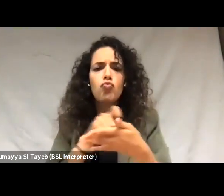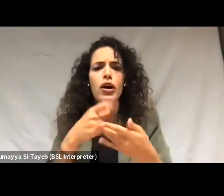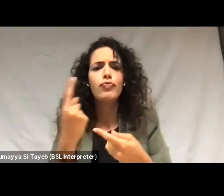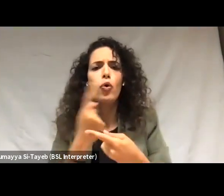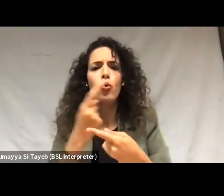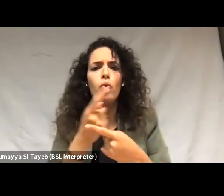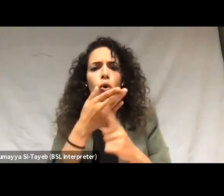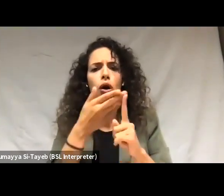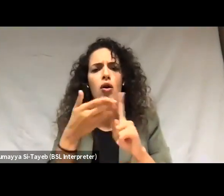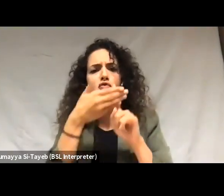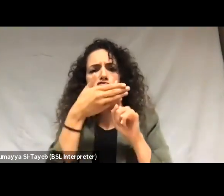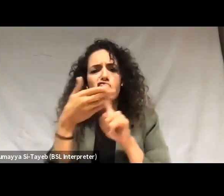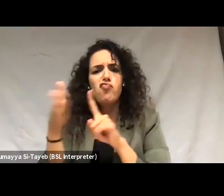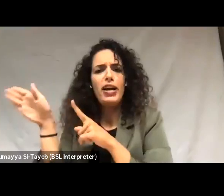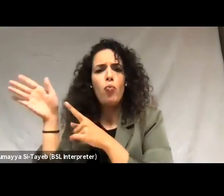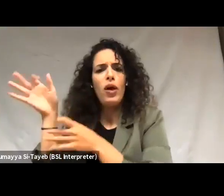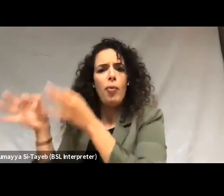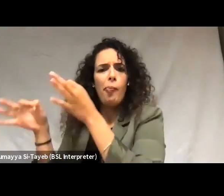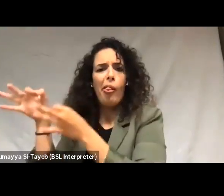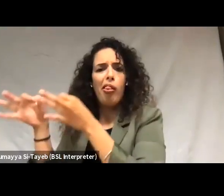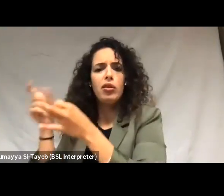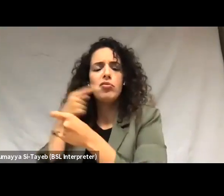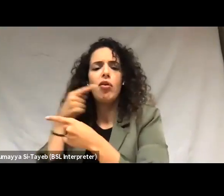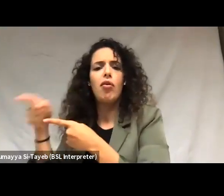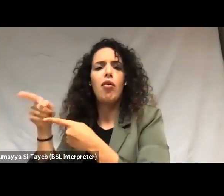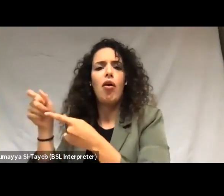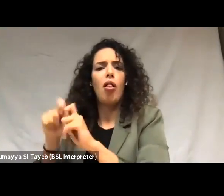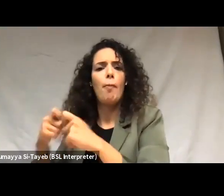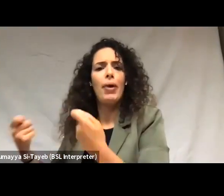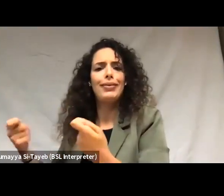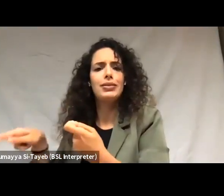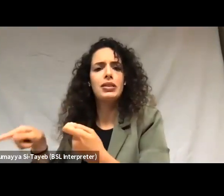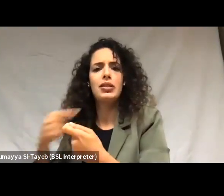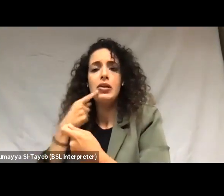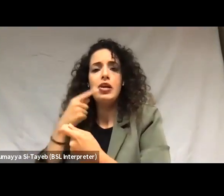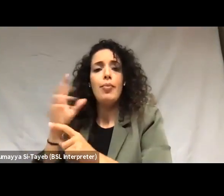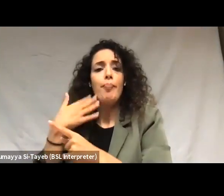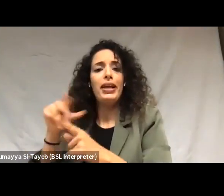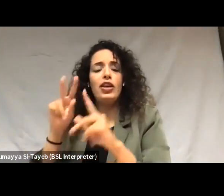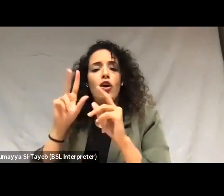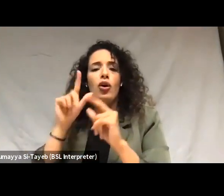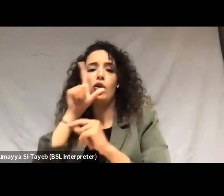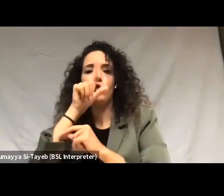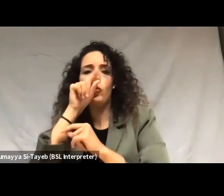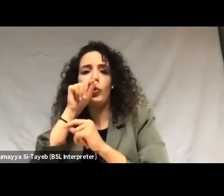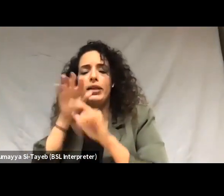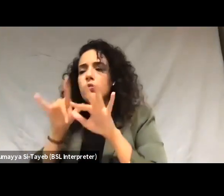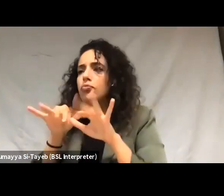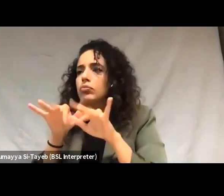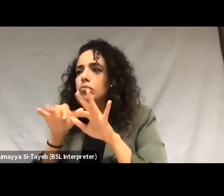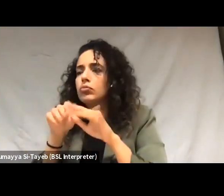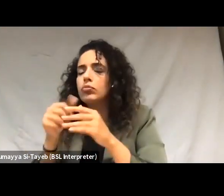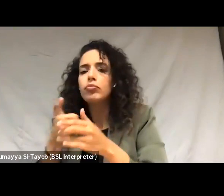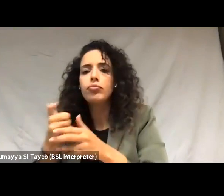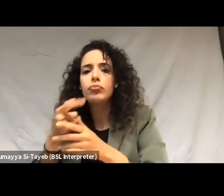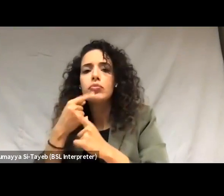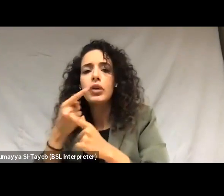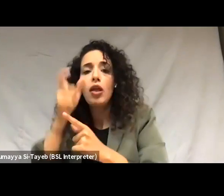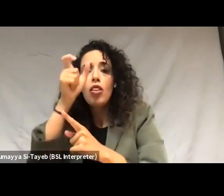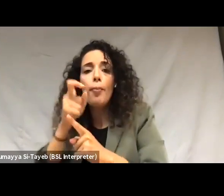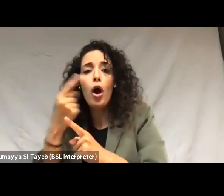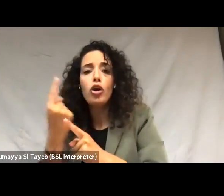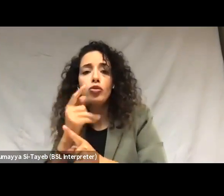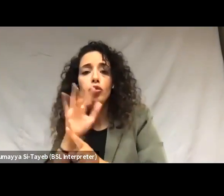magazine tweeted that one of his sources told him that this person who was allegedly at the